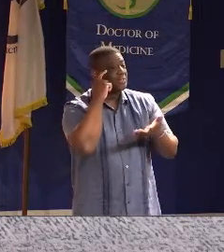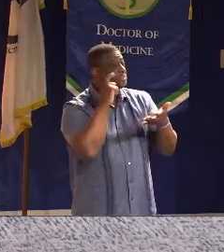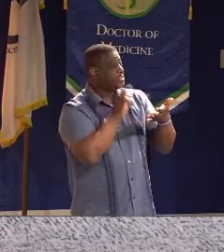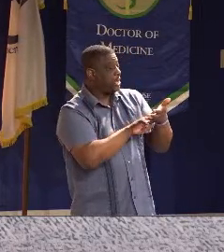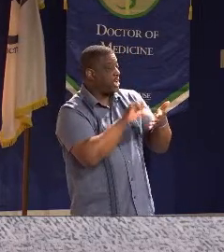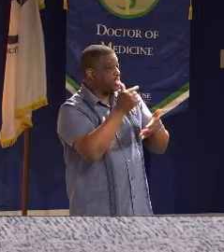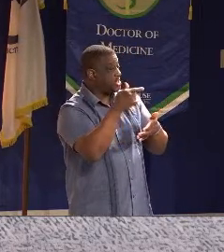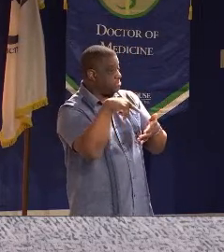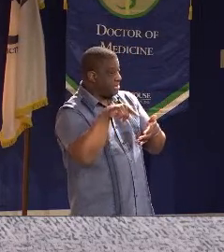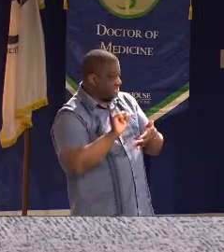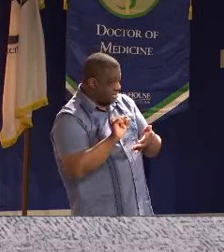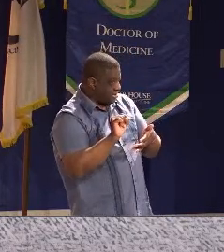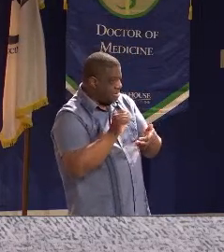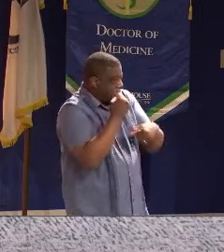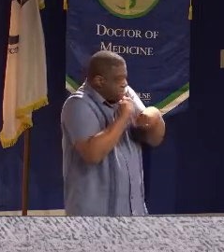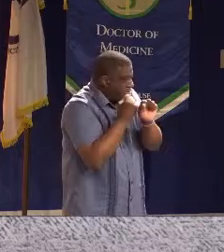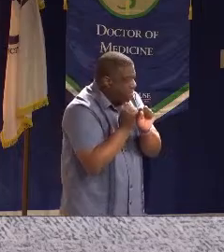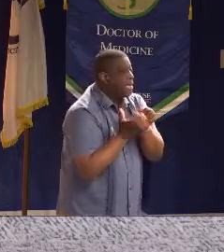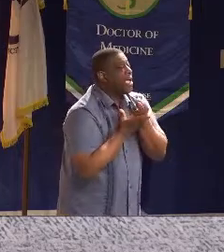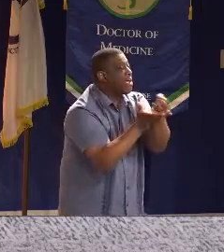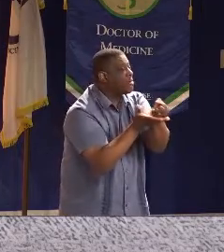differential diagnosis,